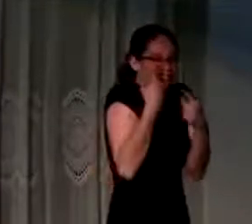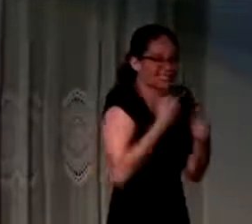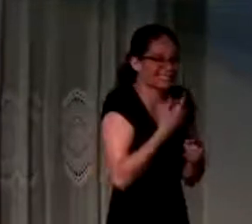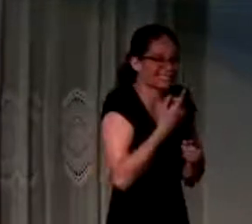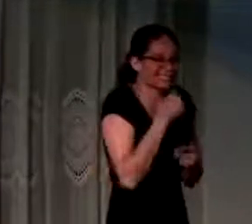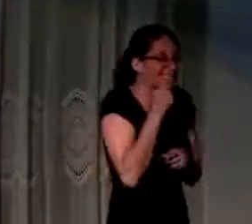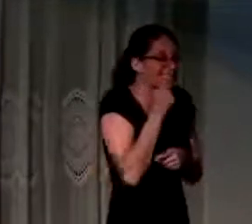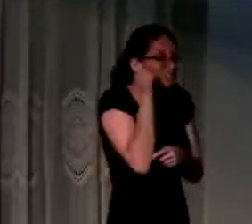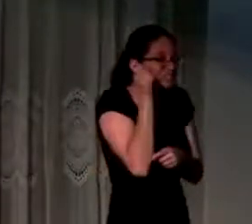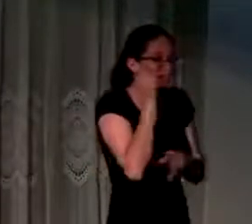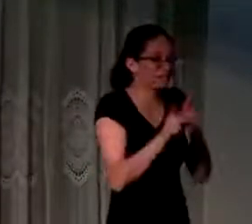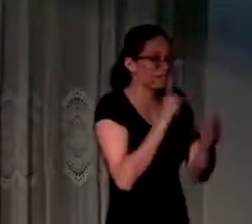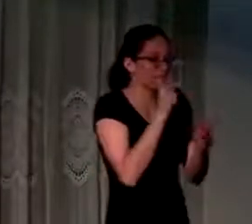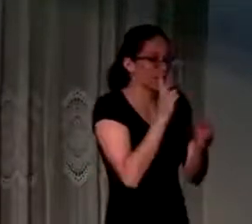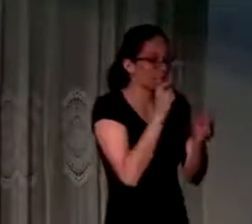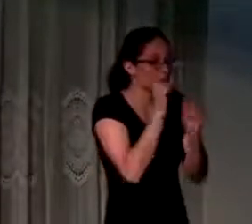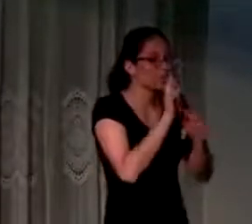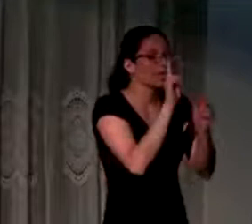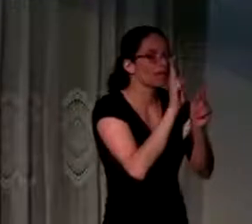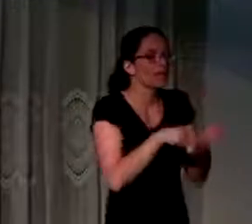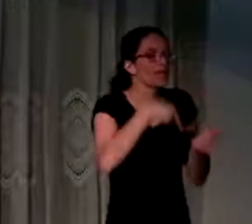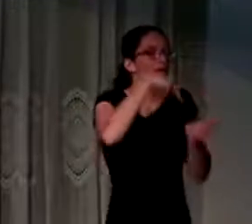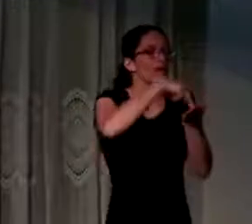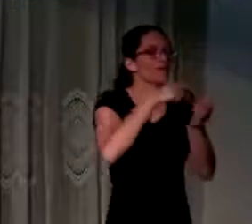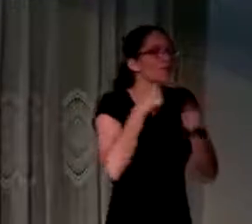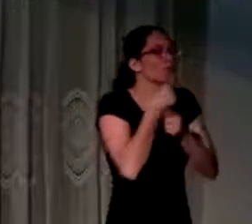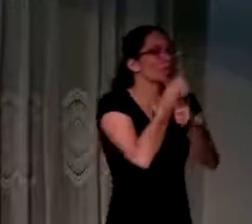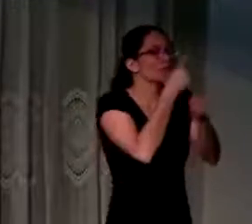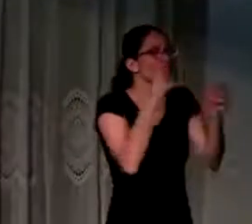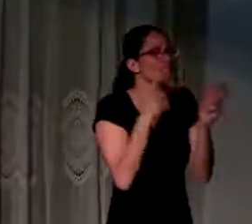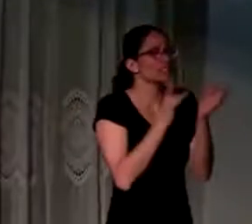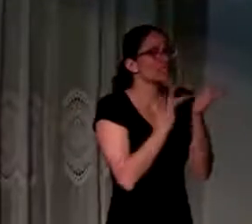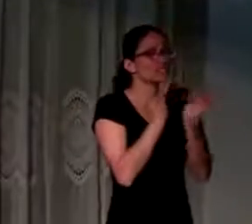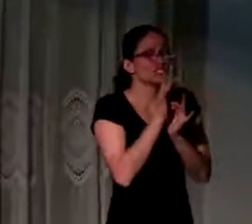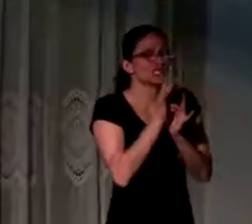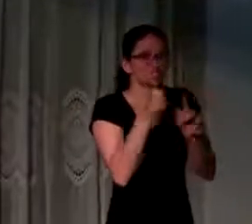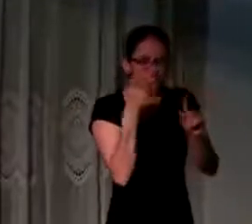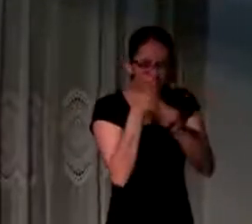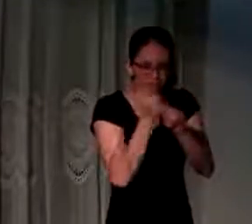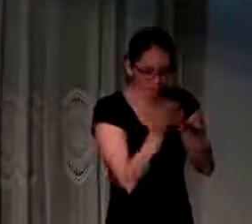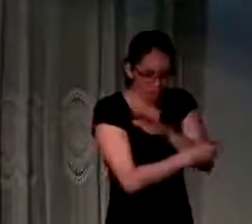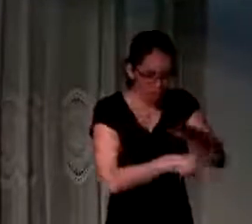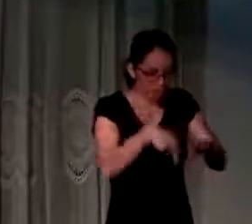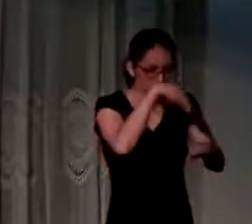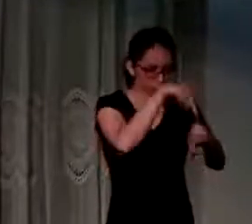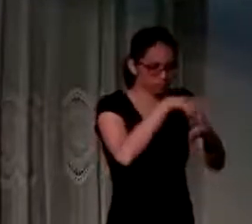languages proclaiming Jesus is risen.